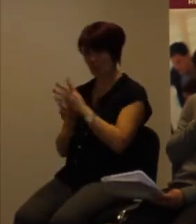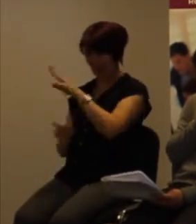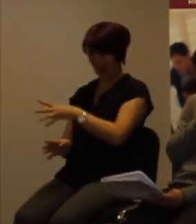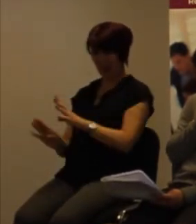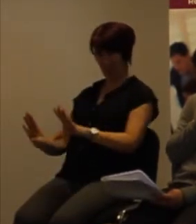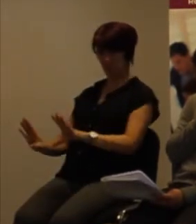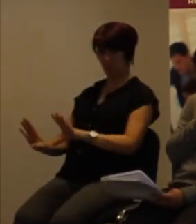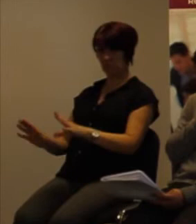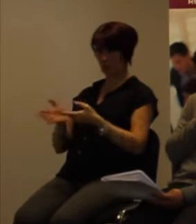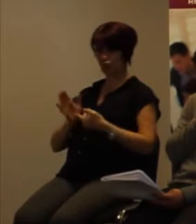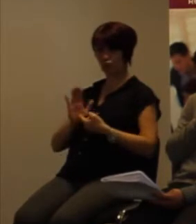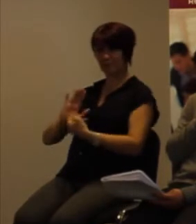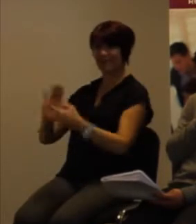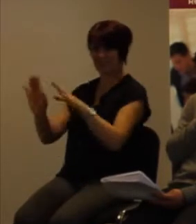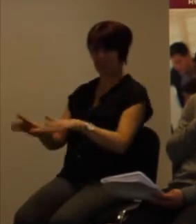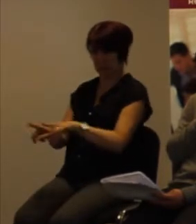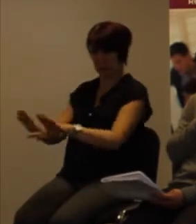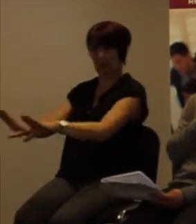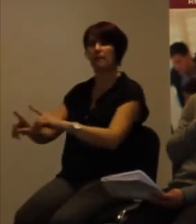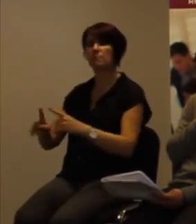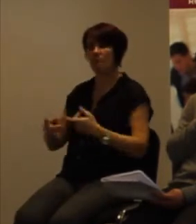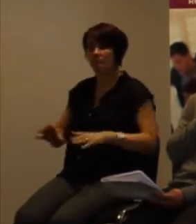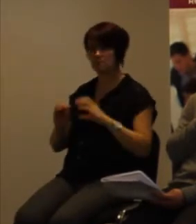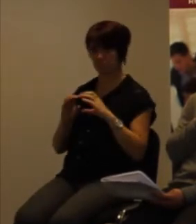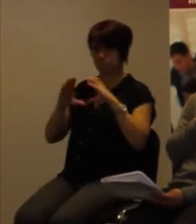presentation as much as is possible.